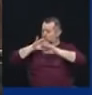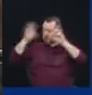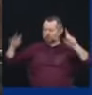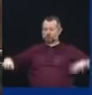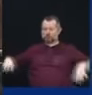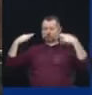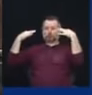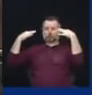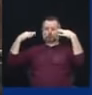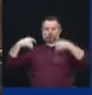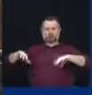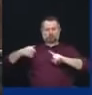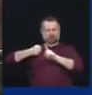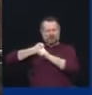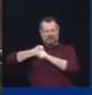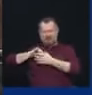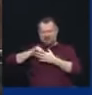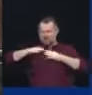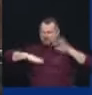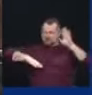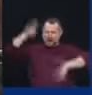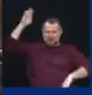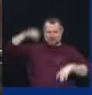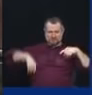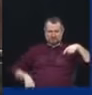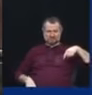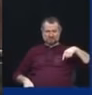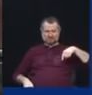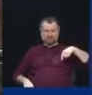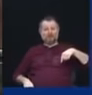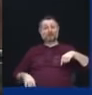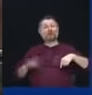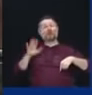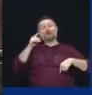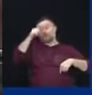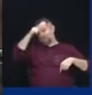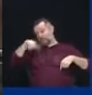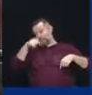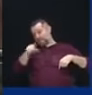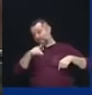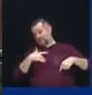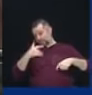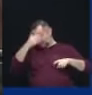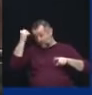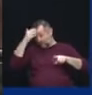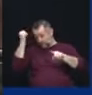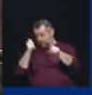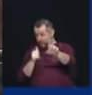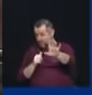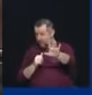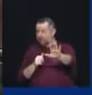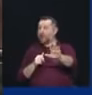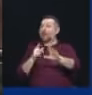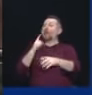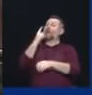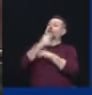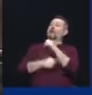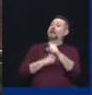Highest infection rate on the globe. Memories are short. 1 year ago